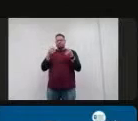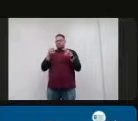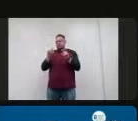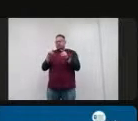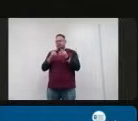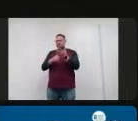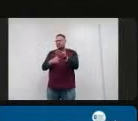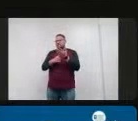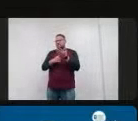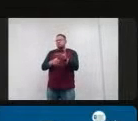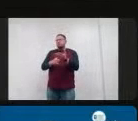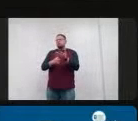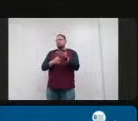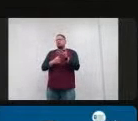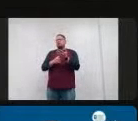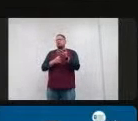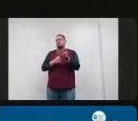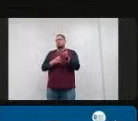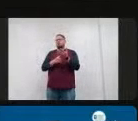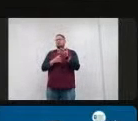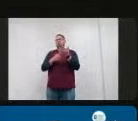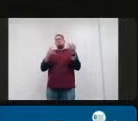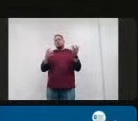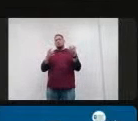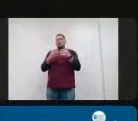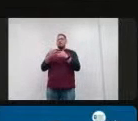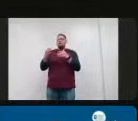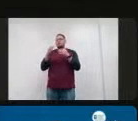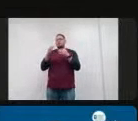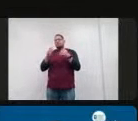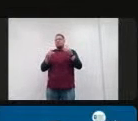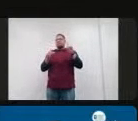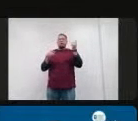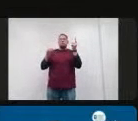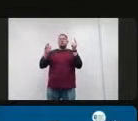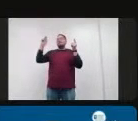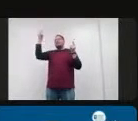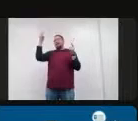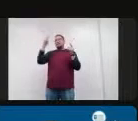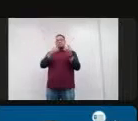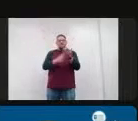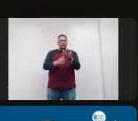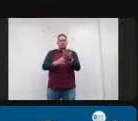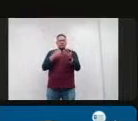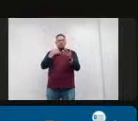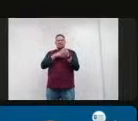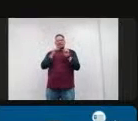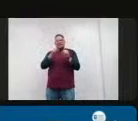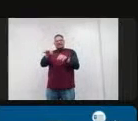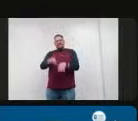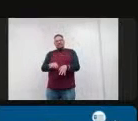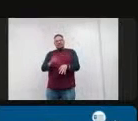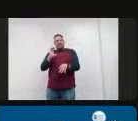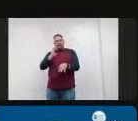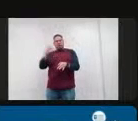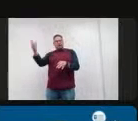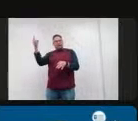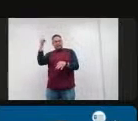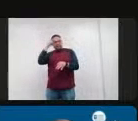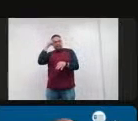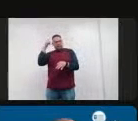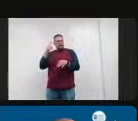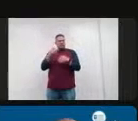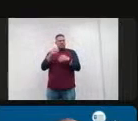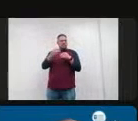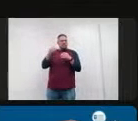when you call after somebody, first and second, and then you ask for discussion, we all can explain what is our thinking after the